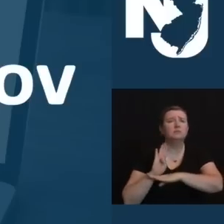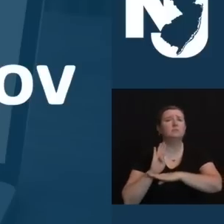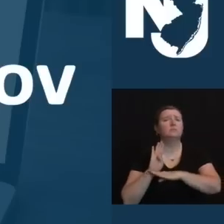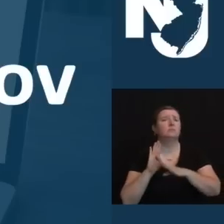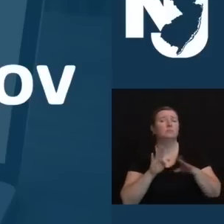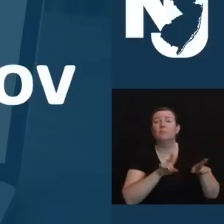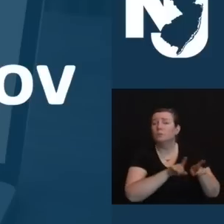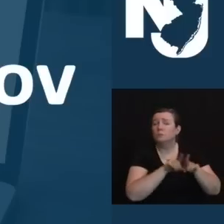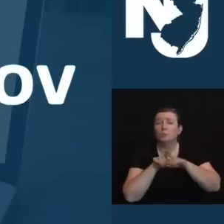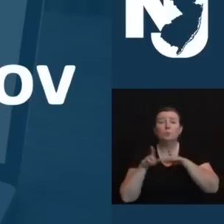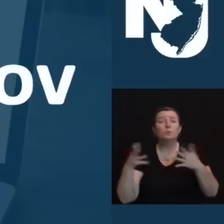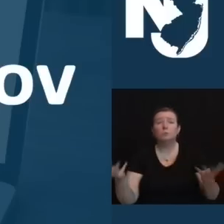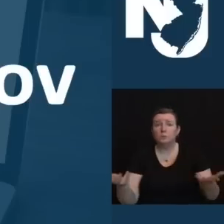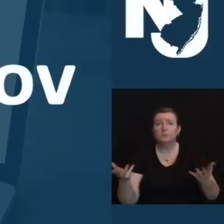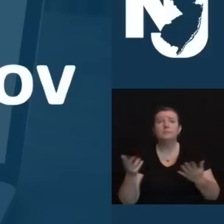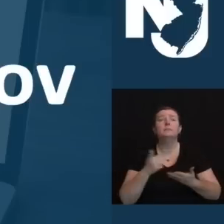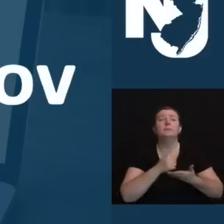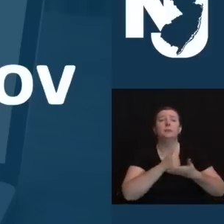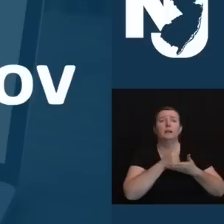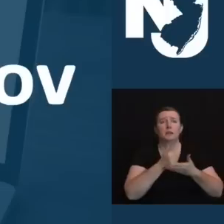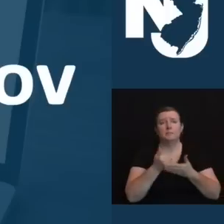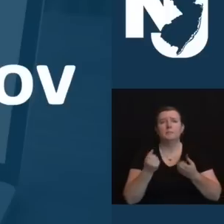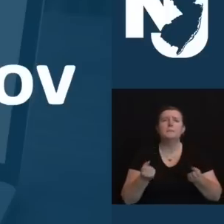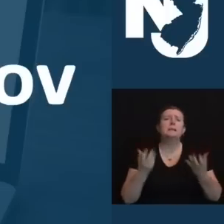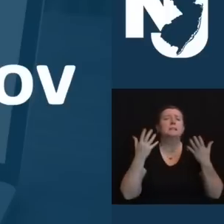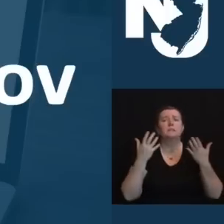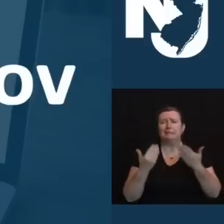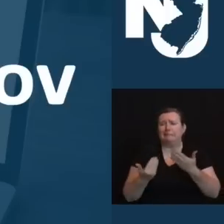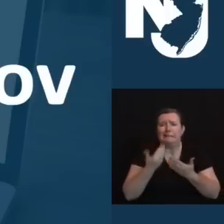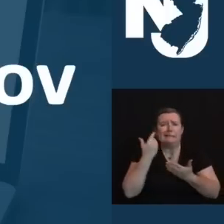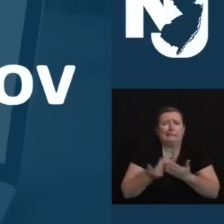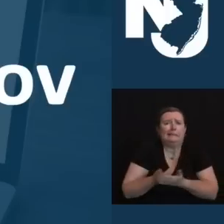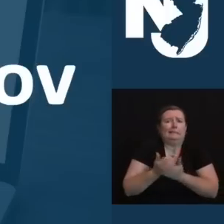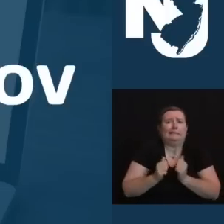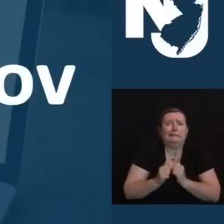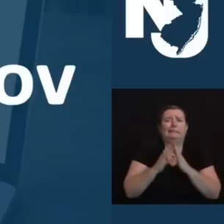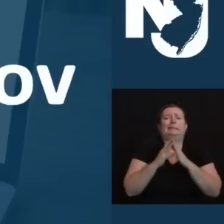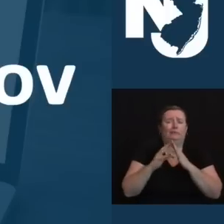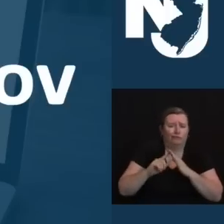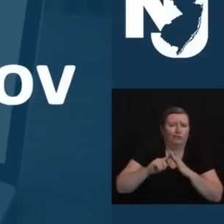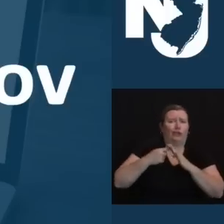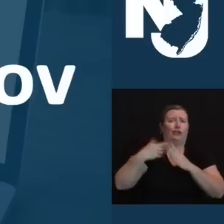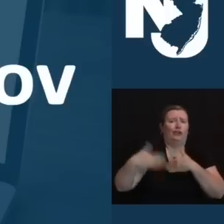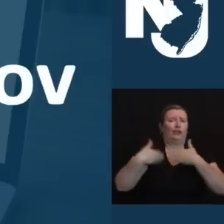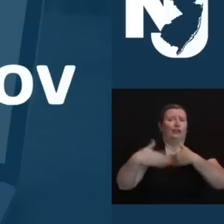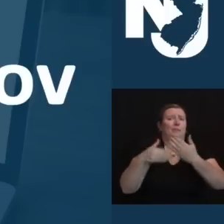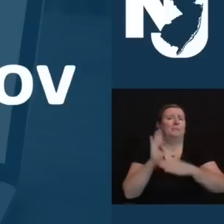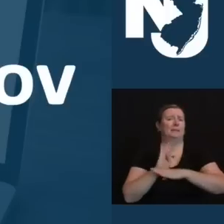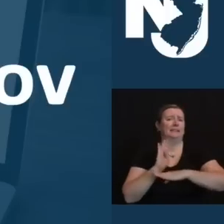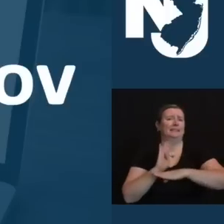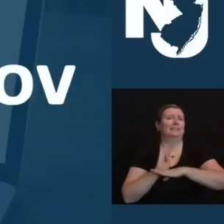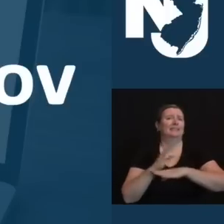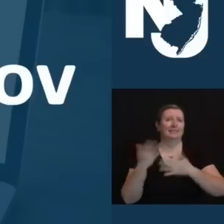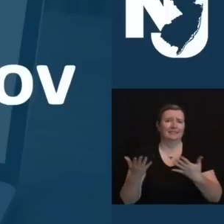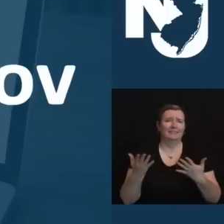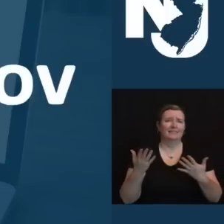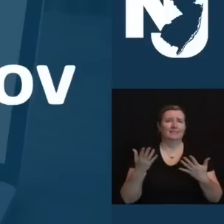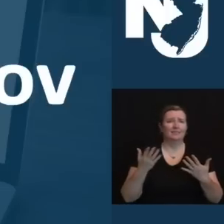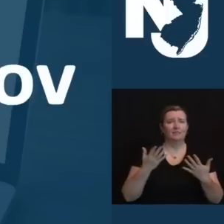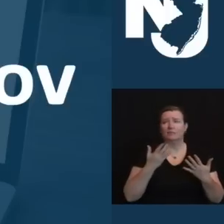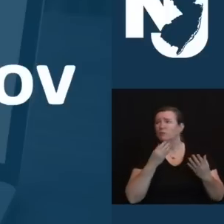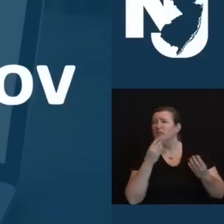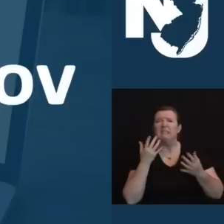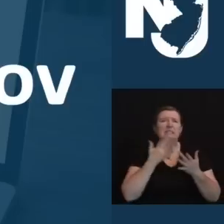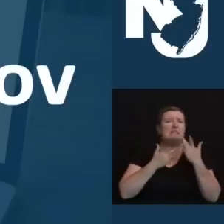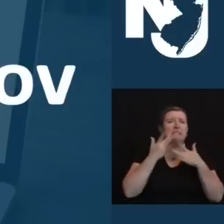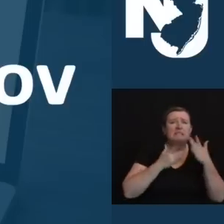been noteworthy to the many nascent startup and newly emerging businesses whose access to vital capital has been